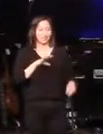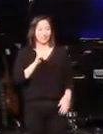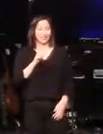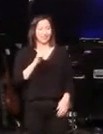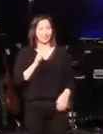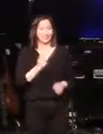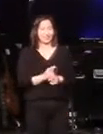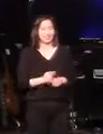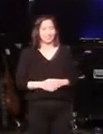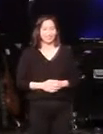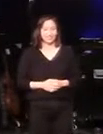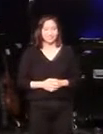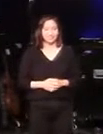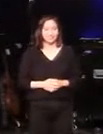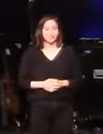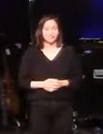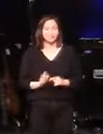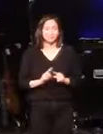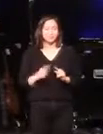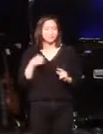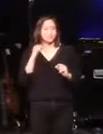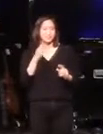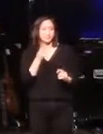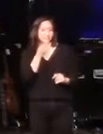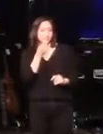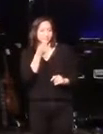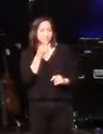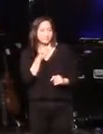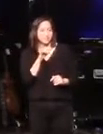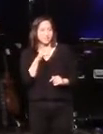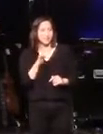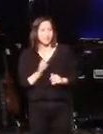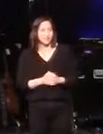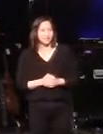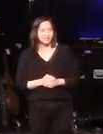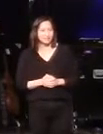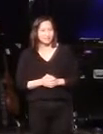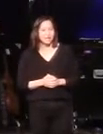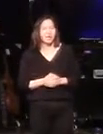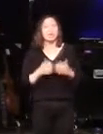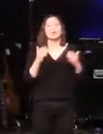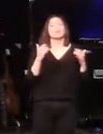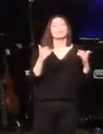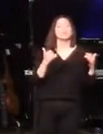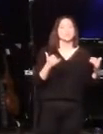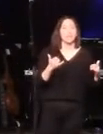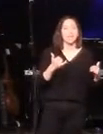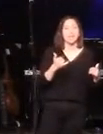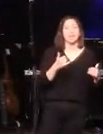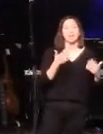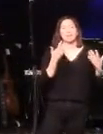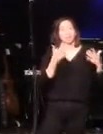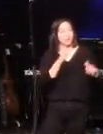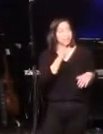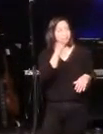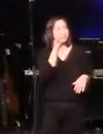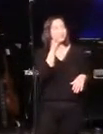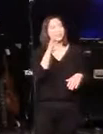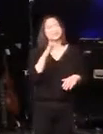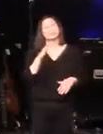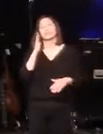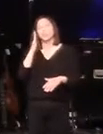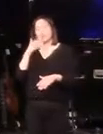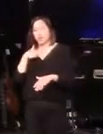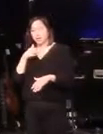But I got up and had cake. And by the way, I had breakfast, but I'm going to go to lunch, but I'm on my way to see I'm at an airport. Well, I better buy a